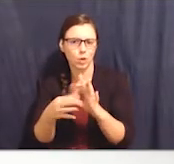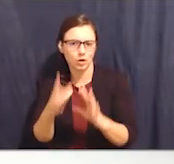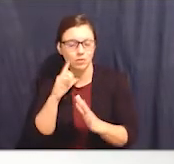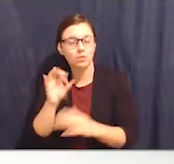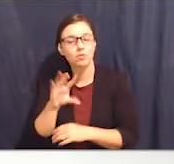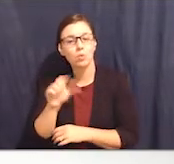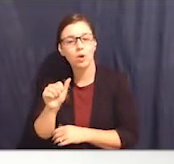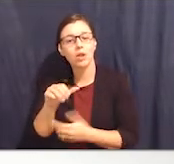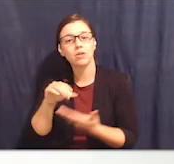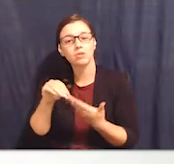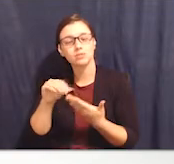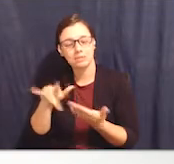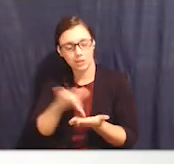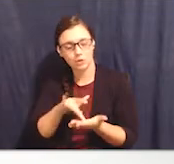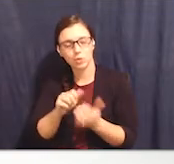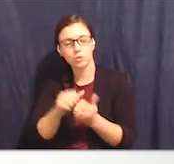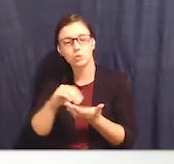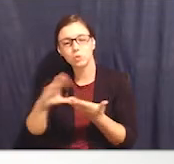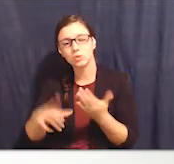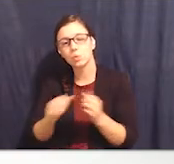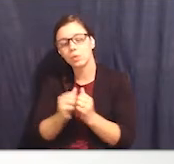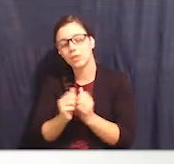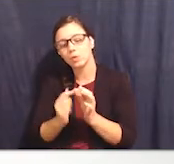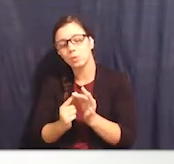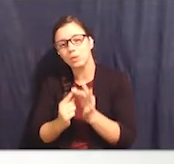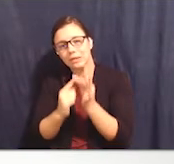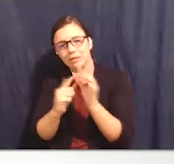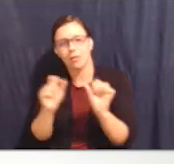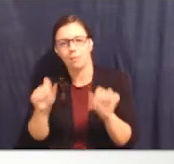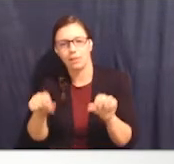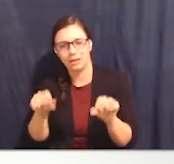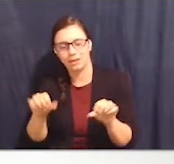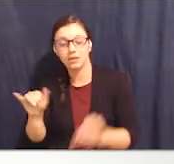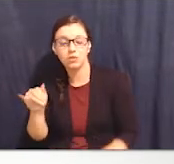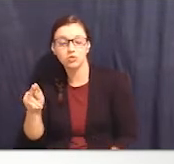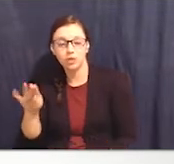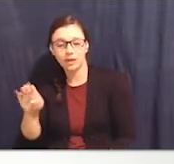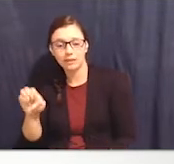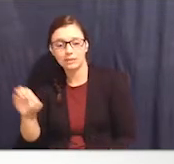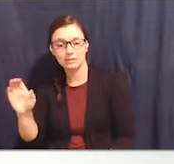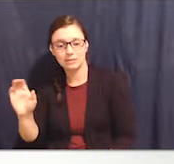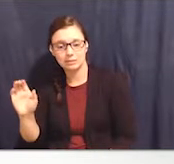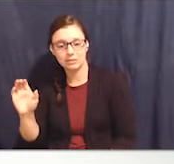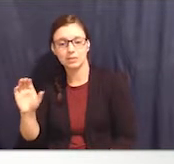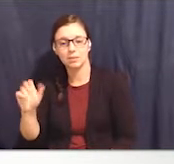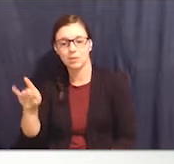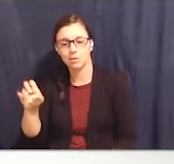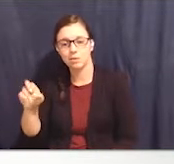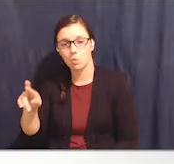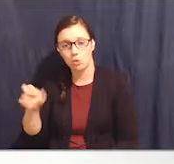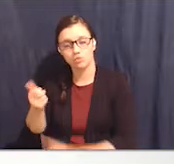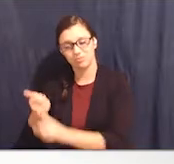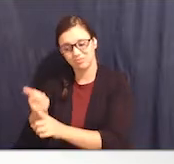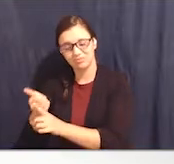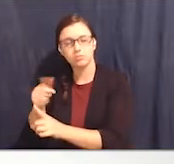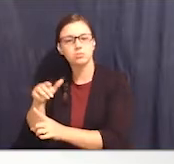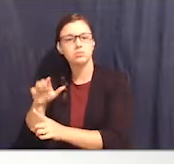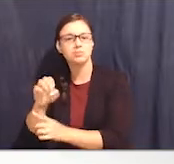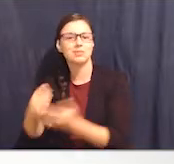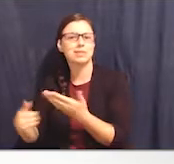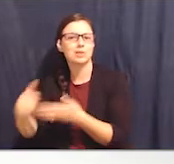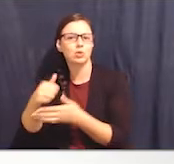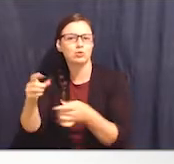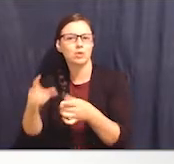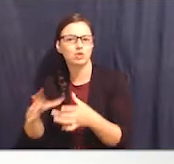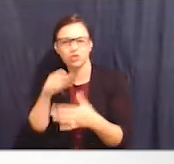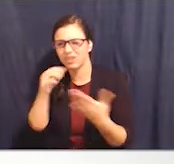comprehensive transition programs. I know that both of these terms are a mouthful, but I try to follow the